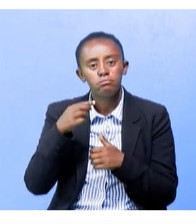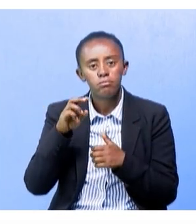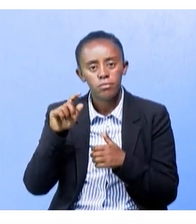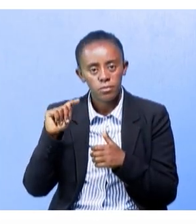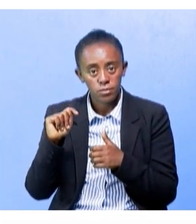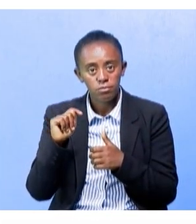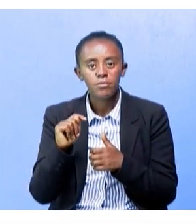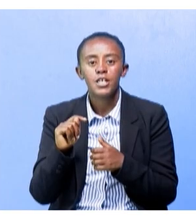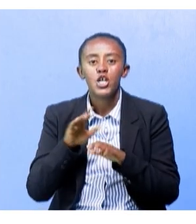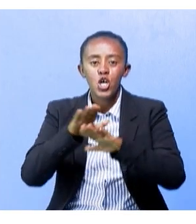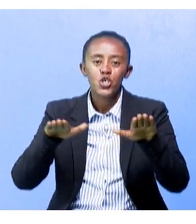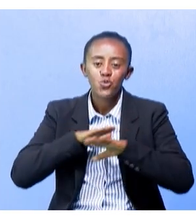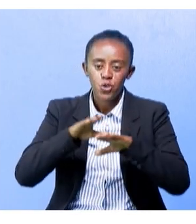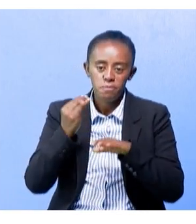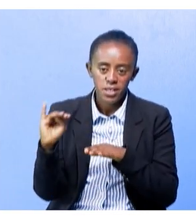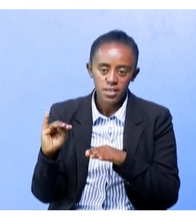swimming.